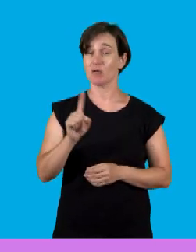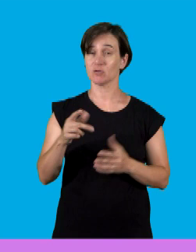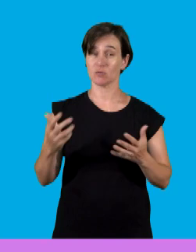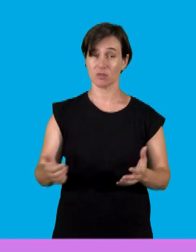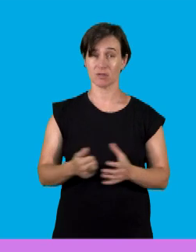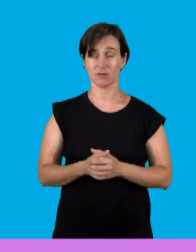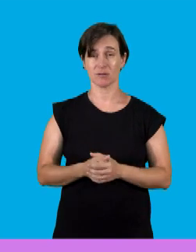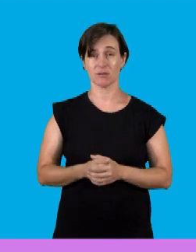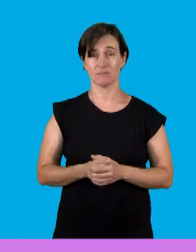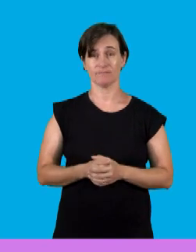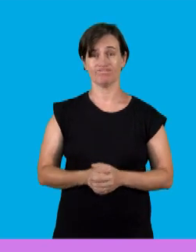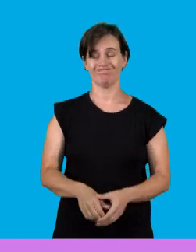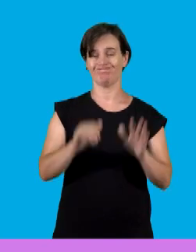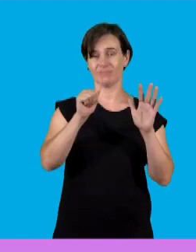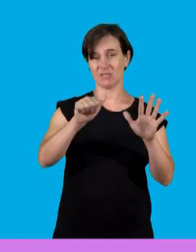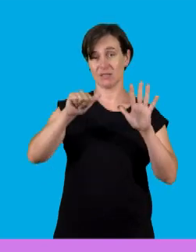us